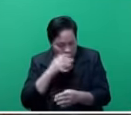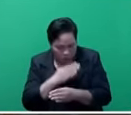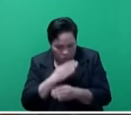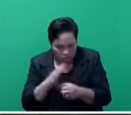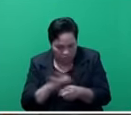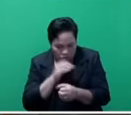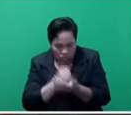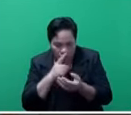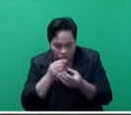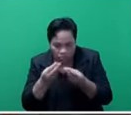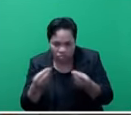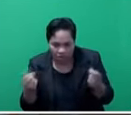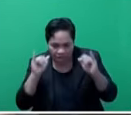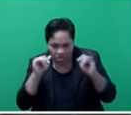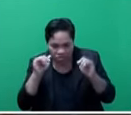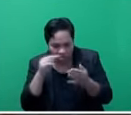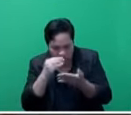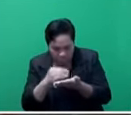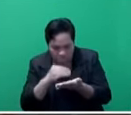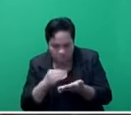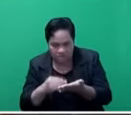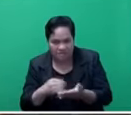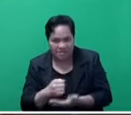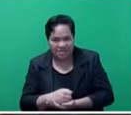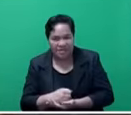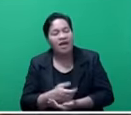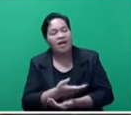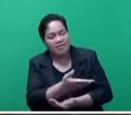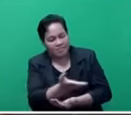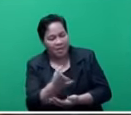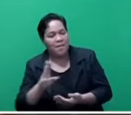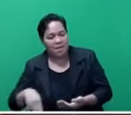address these things. So, and the members too from the other side.